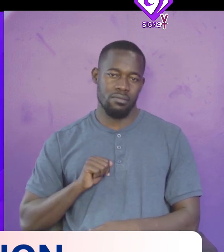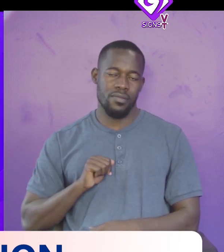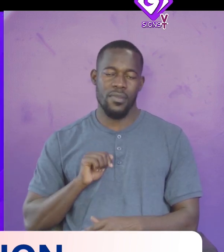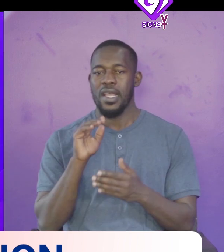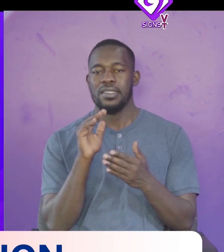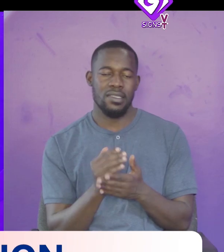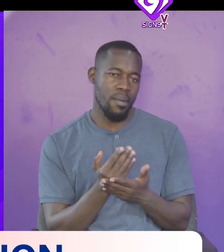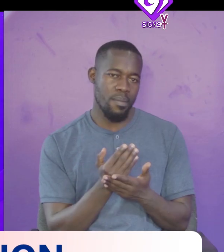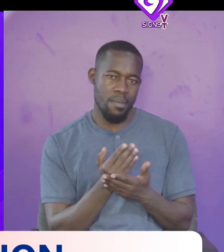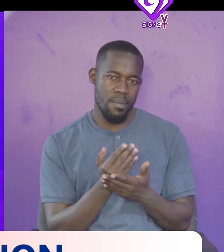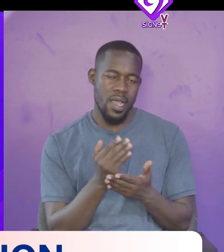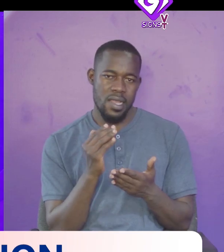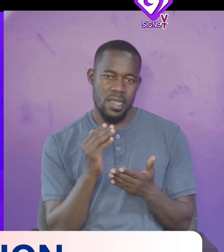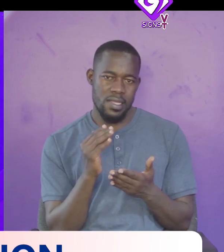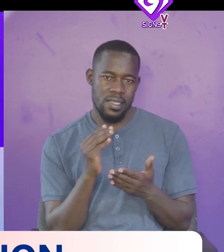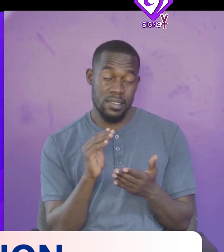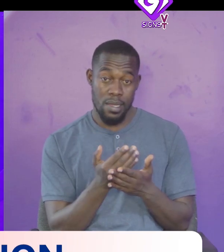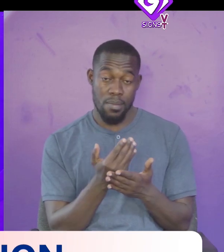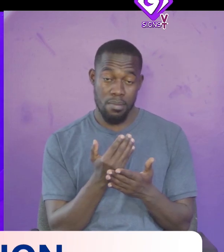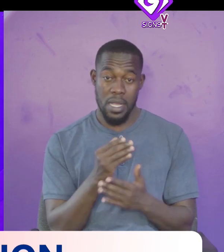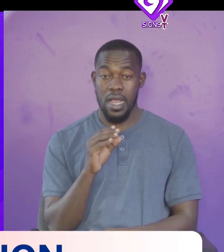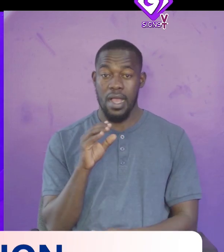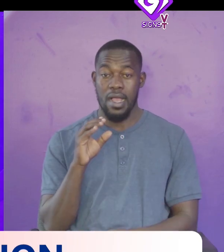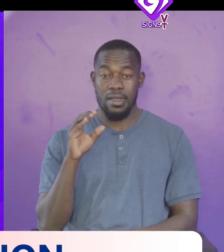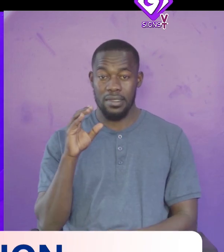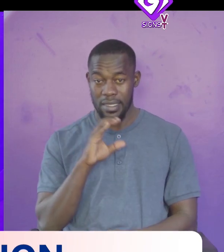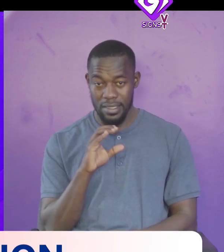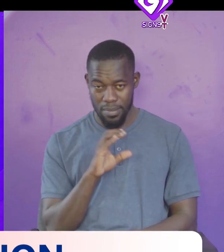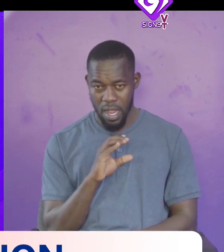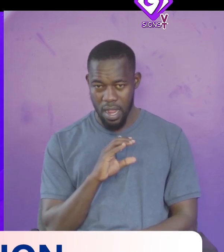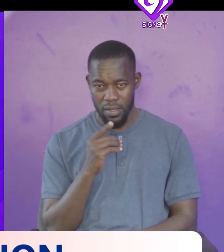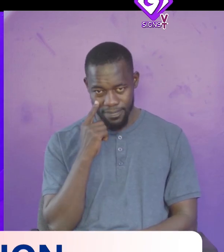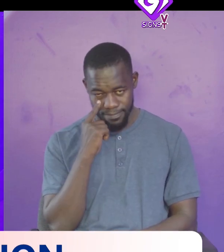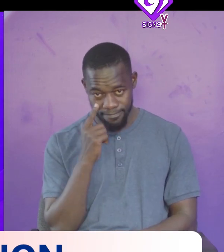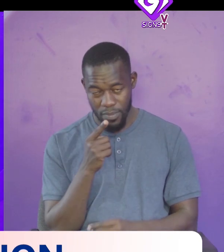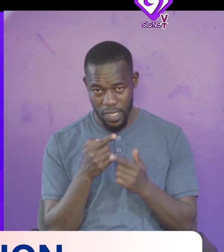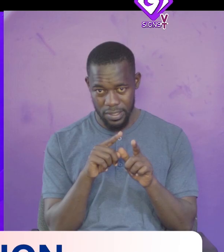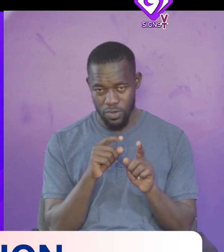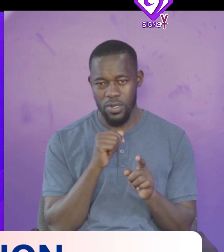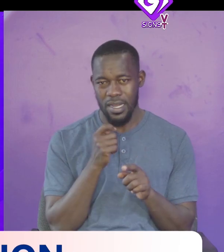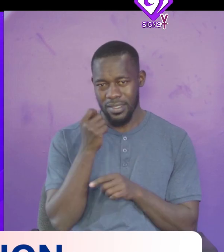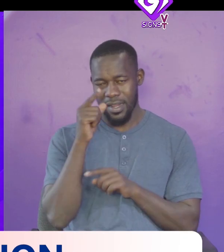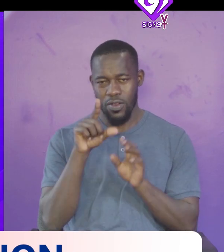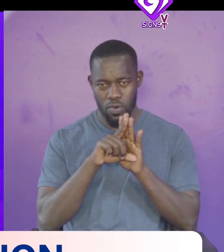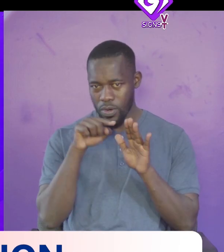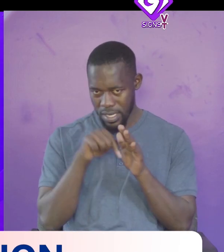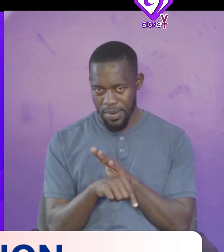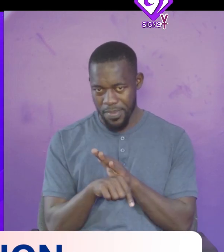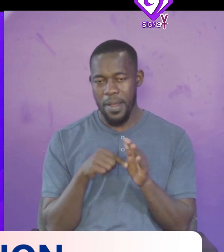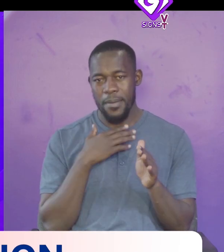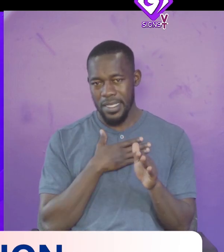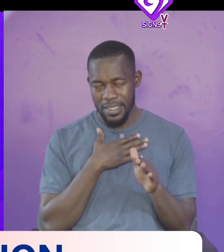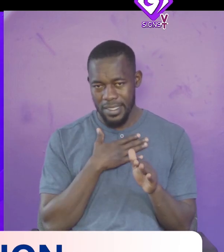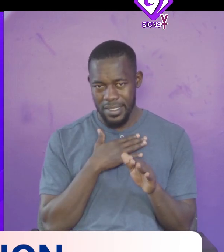these clients that are watching may be lay people. Yeah. Are you able to break that down? Of course, not